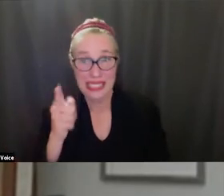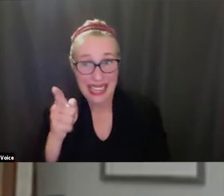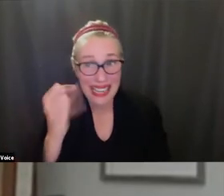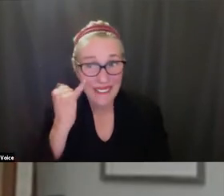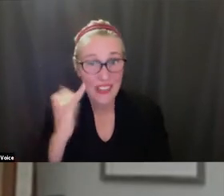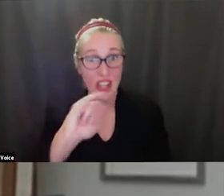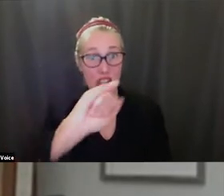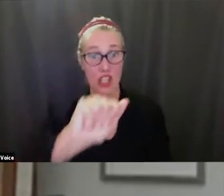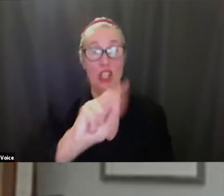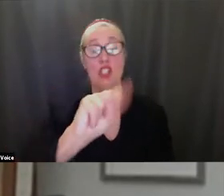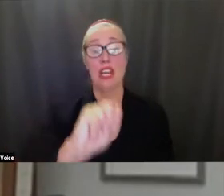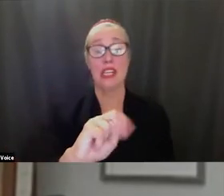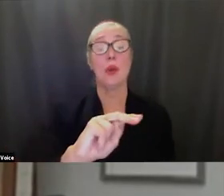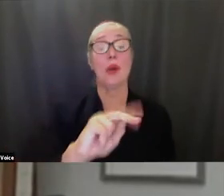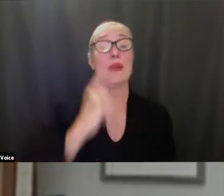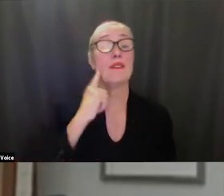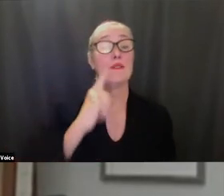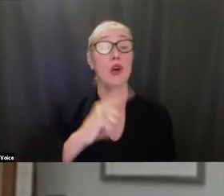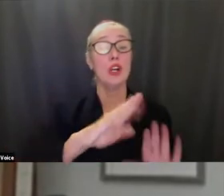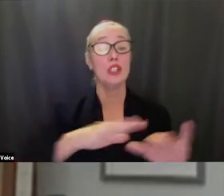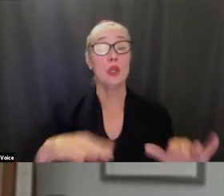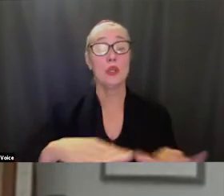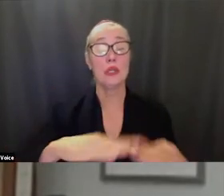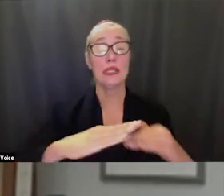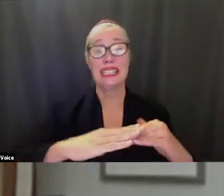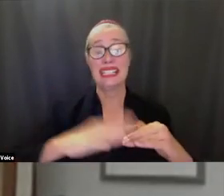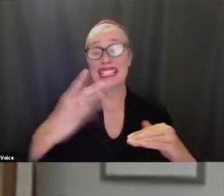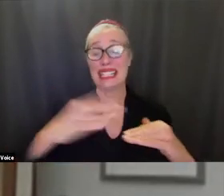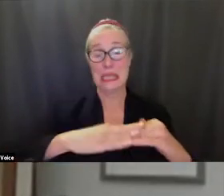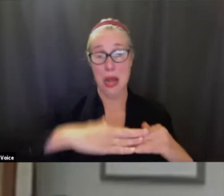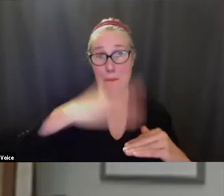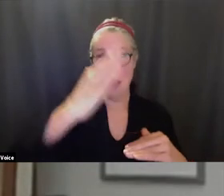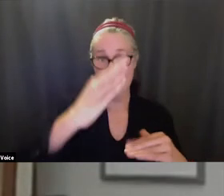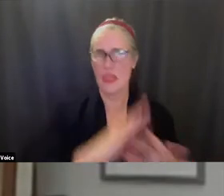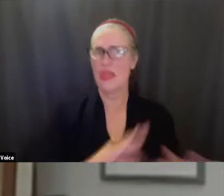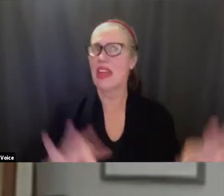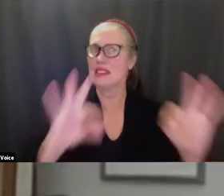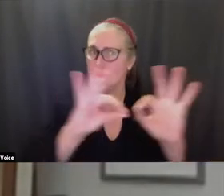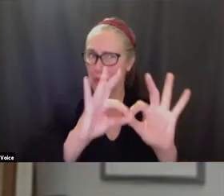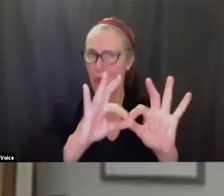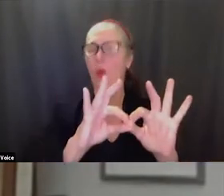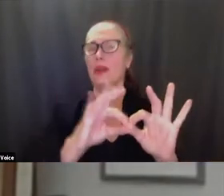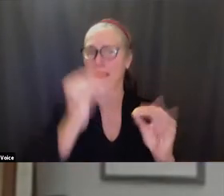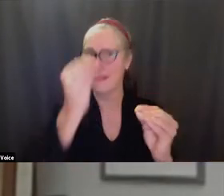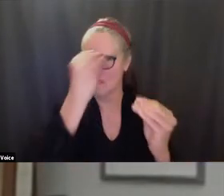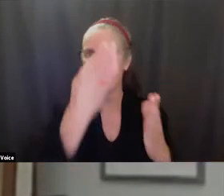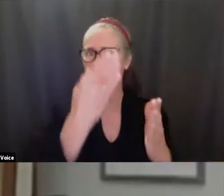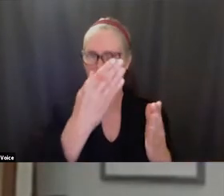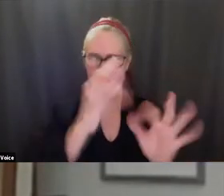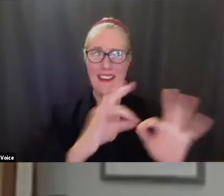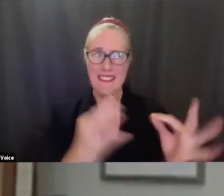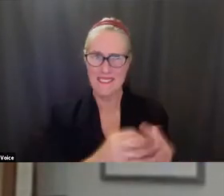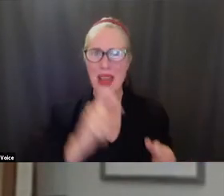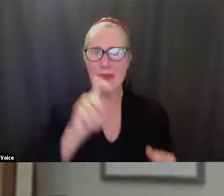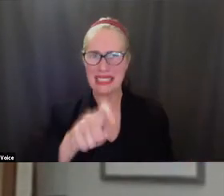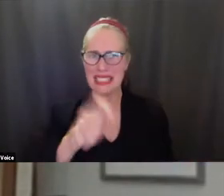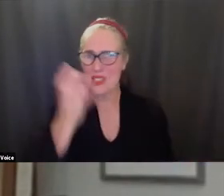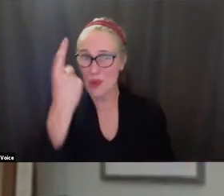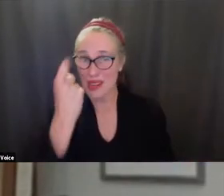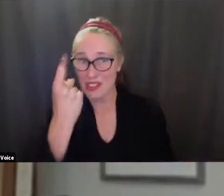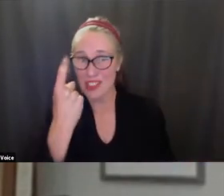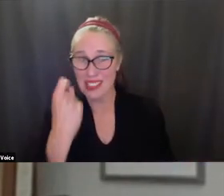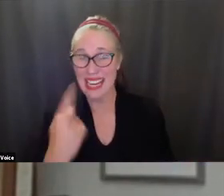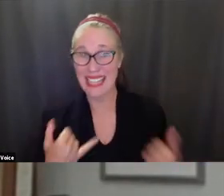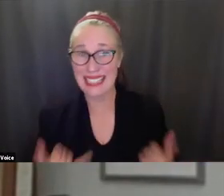those 16 above currently that's a very important piece of information for families to understand at this